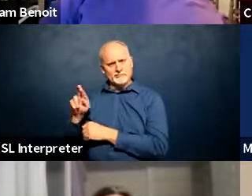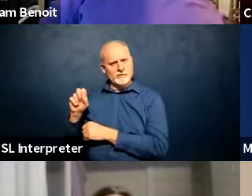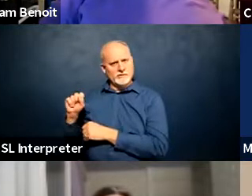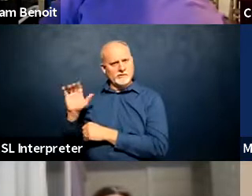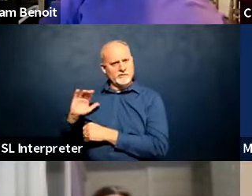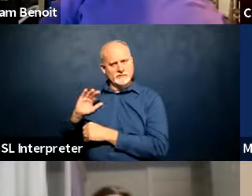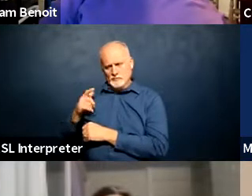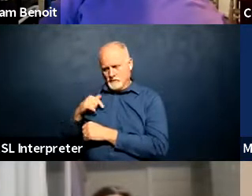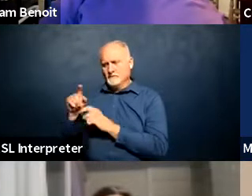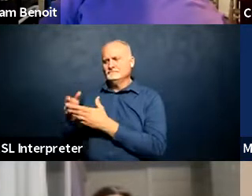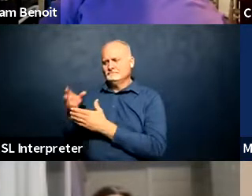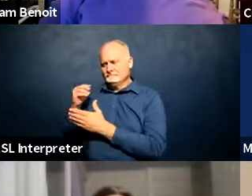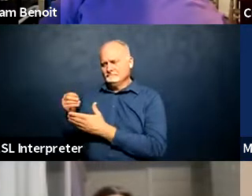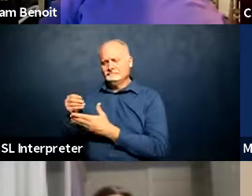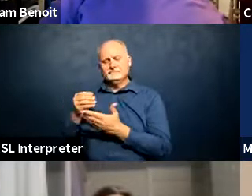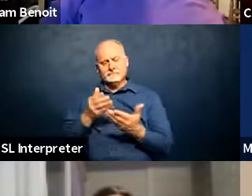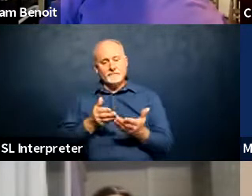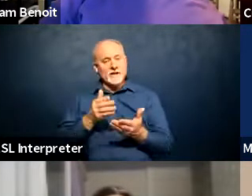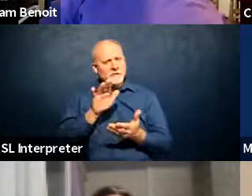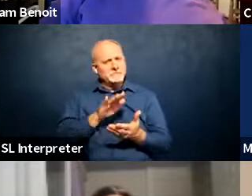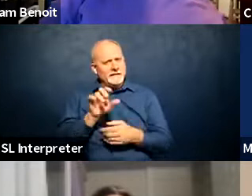So within about 10